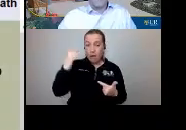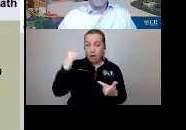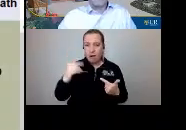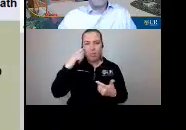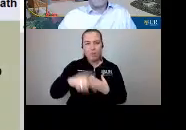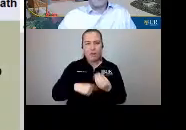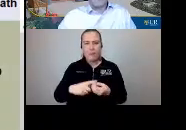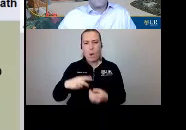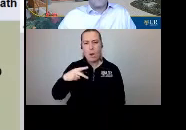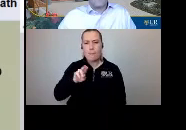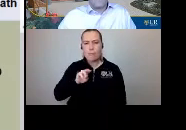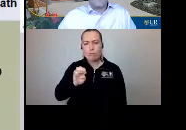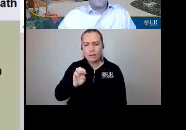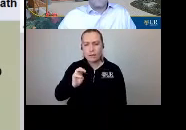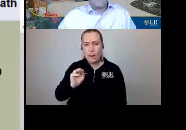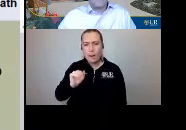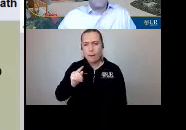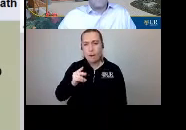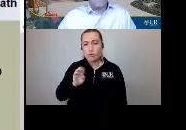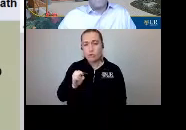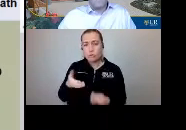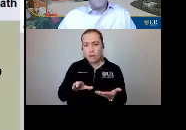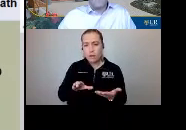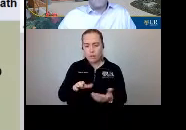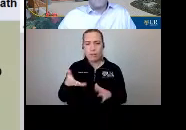death less than the age of 75 in the state,